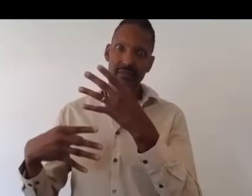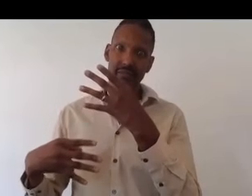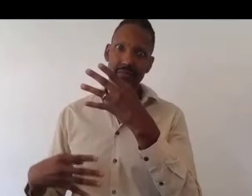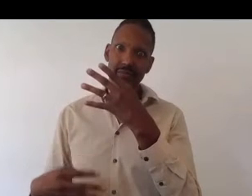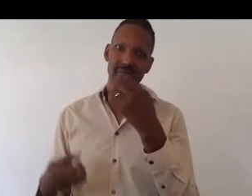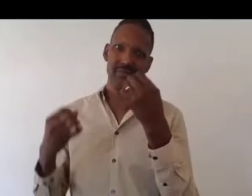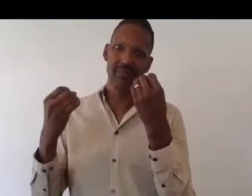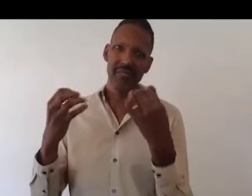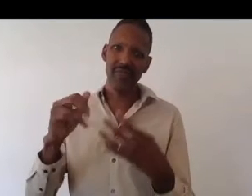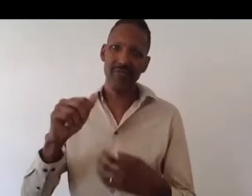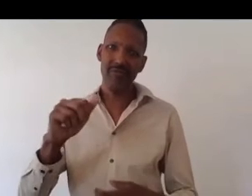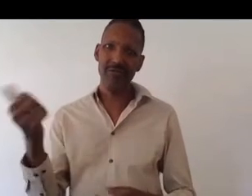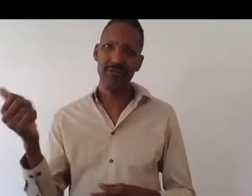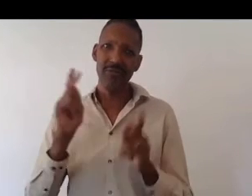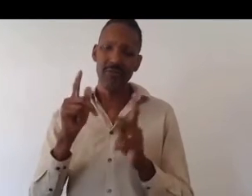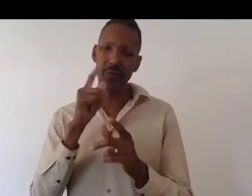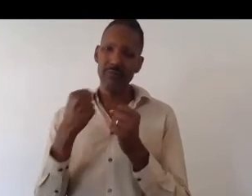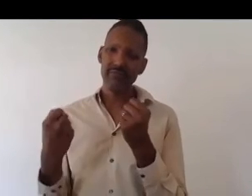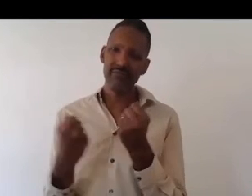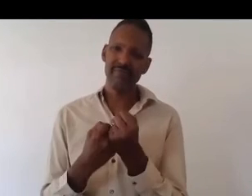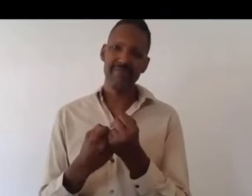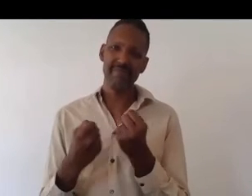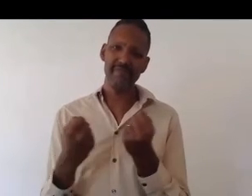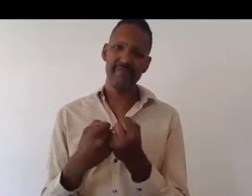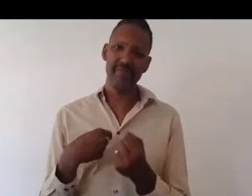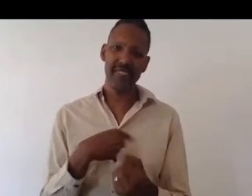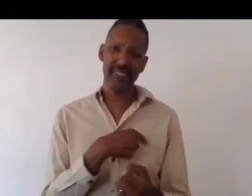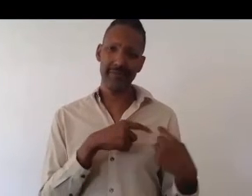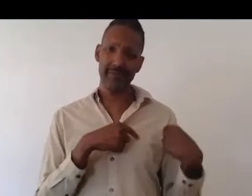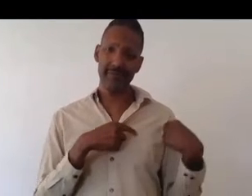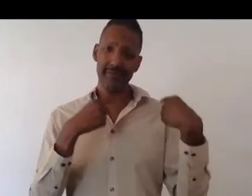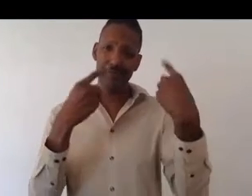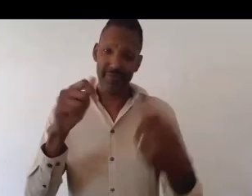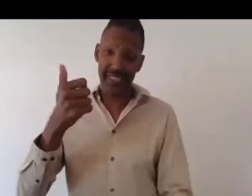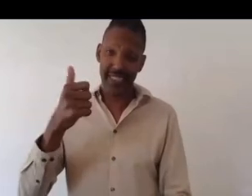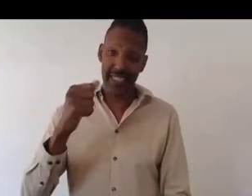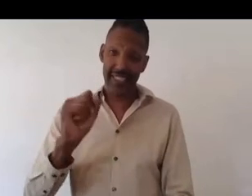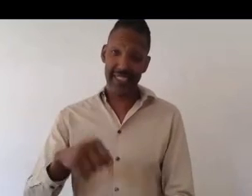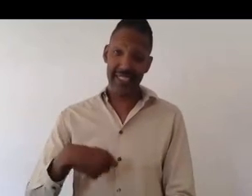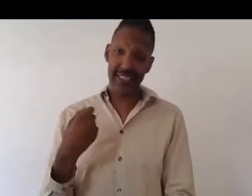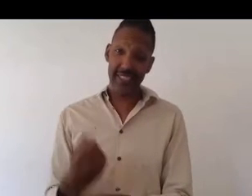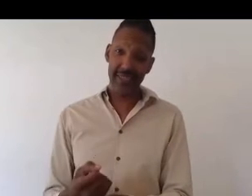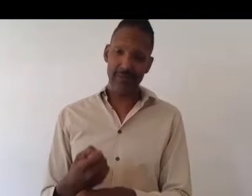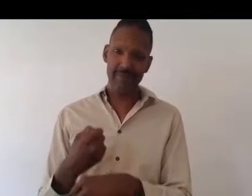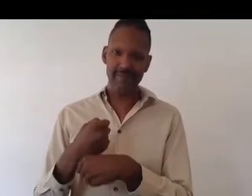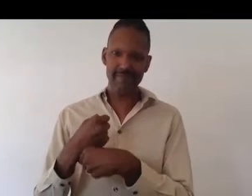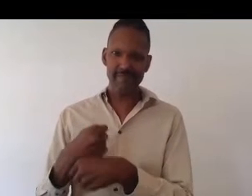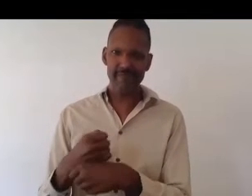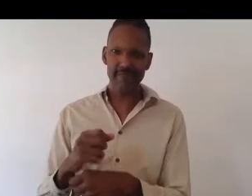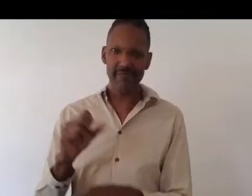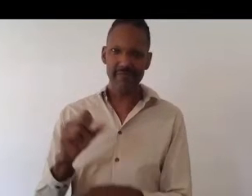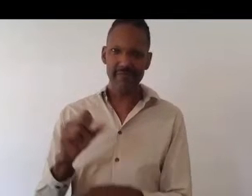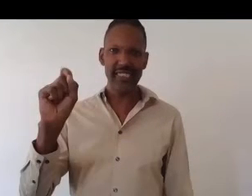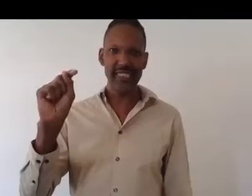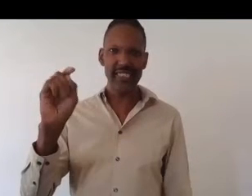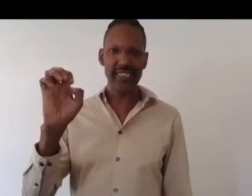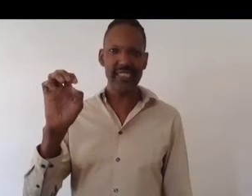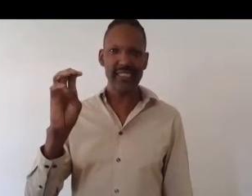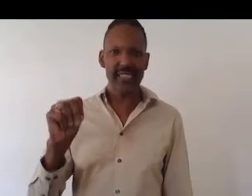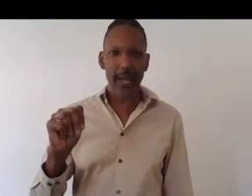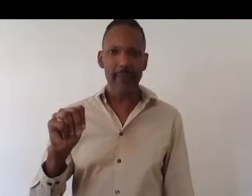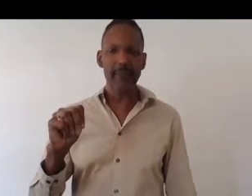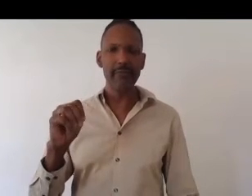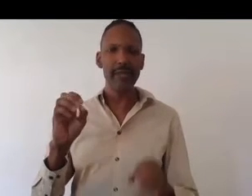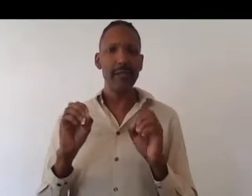the last, 10 years to create professional learning resources around STEM for preschool educators.